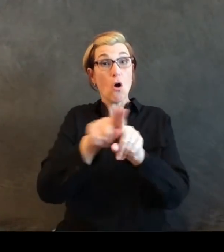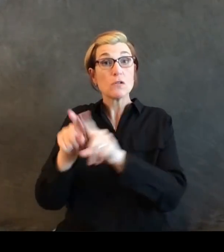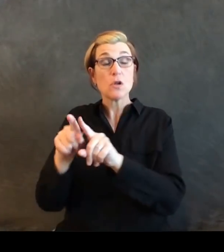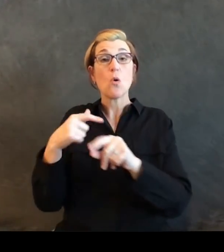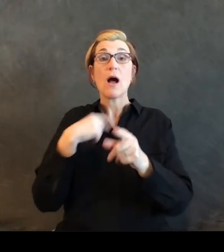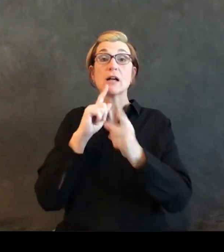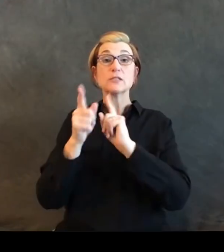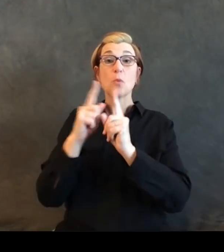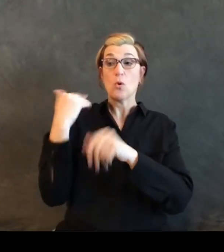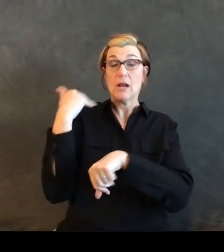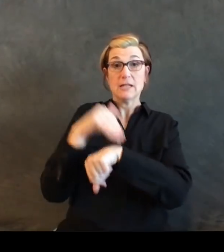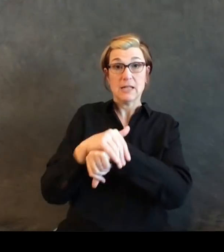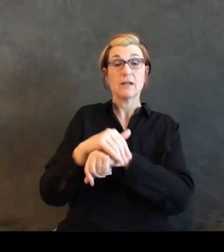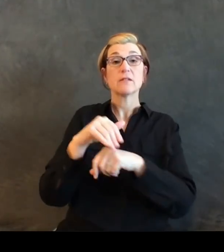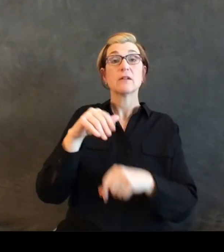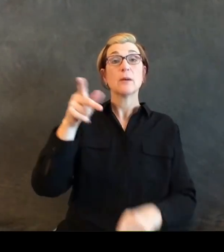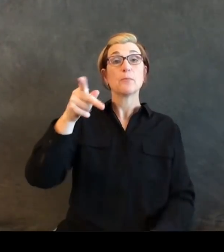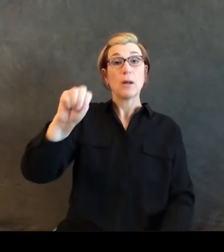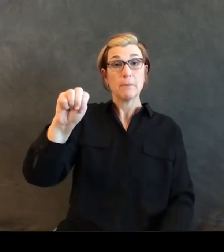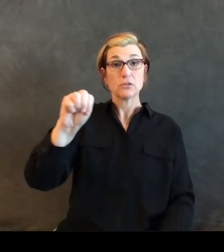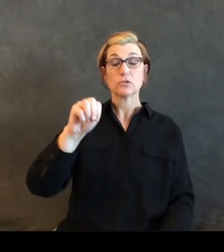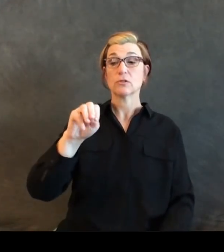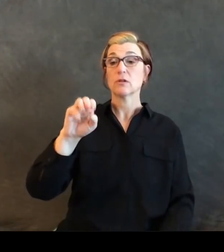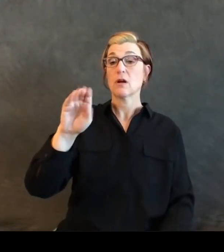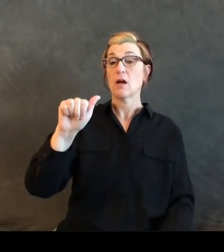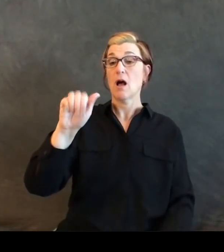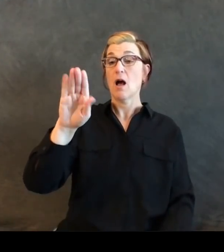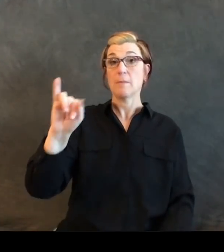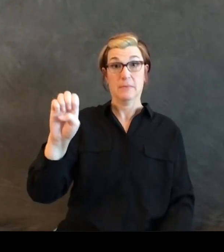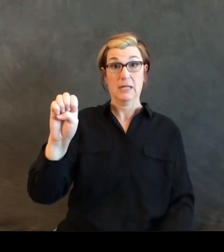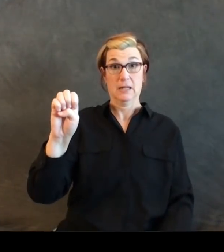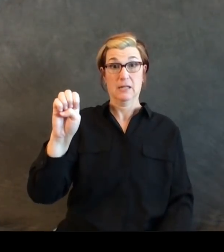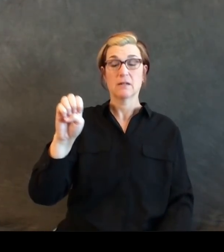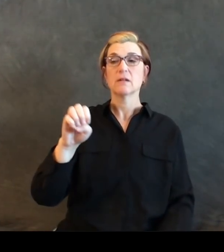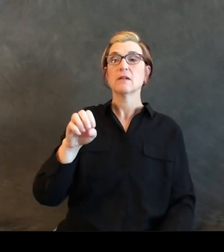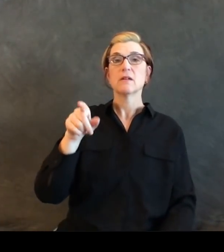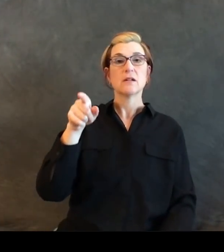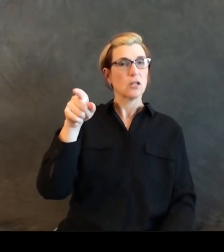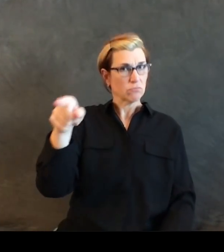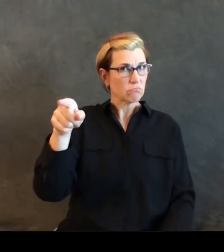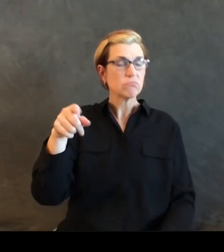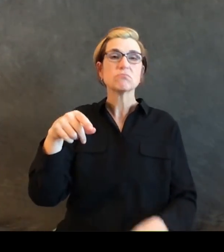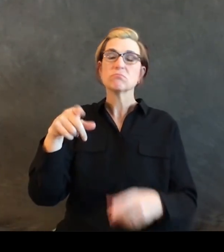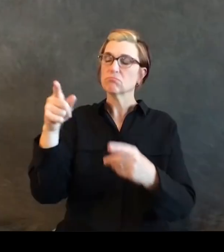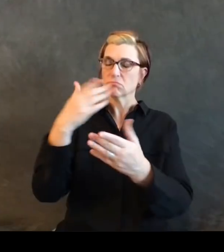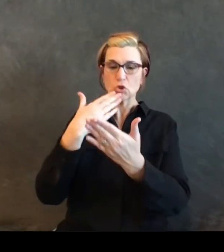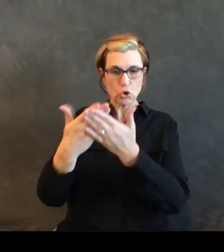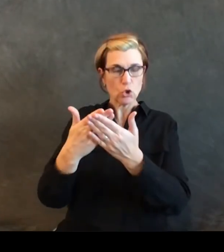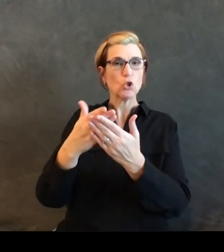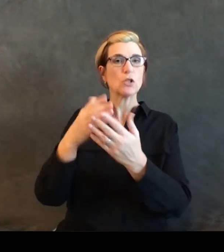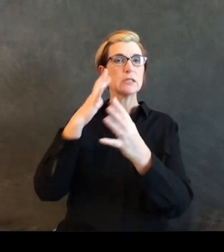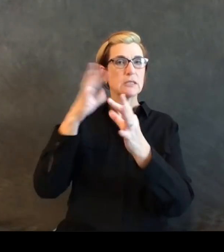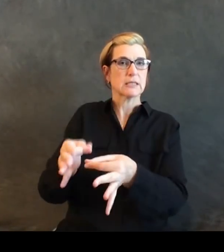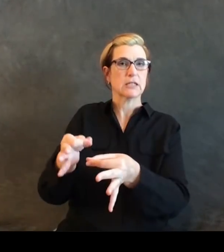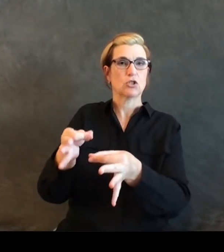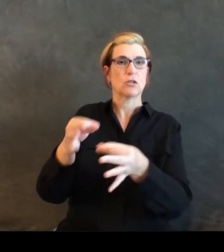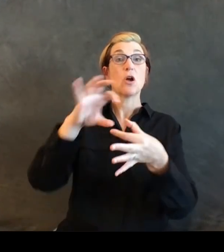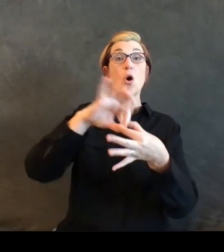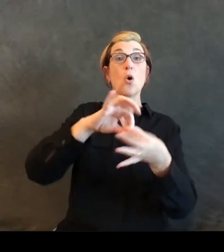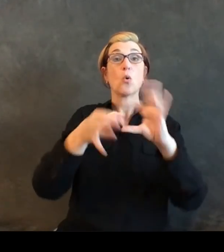Japan last night, and I congratulated him on a wise choice. I think it's going to be a fantastic Olympics 2021. I think it's going